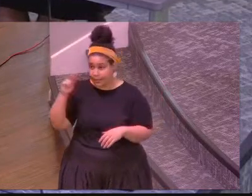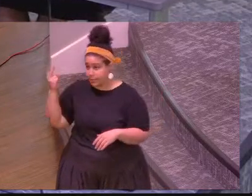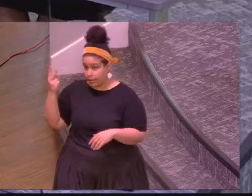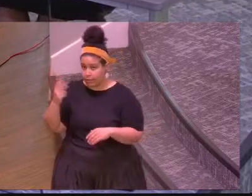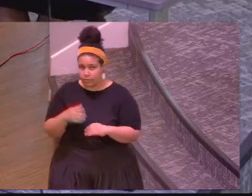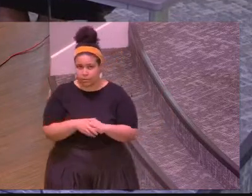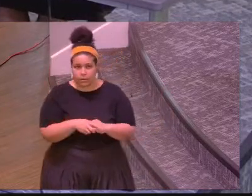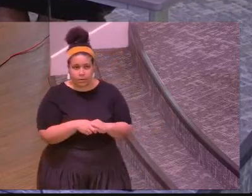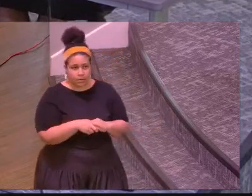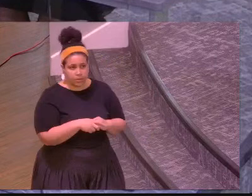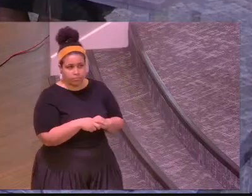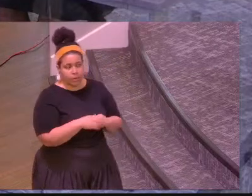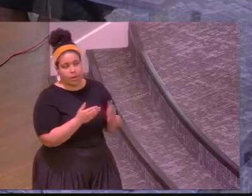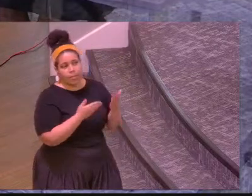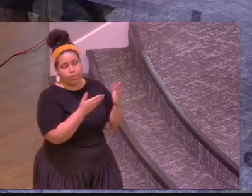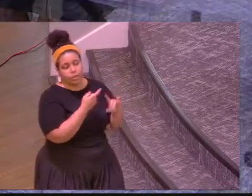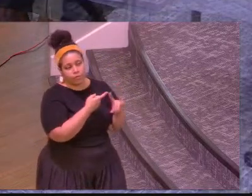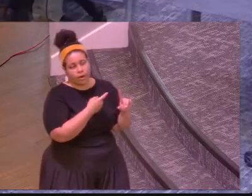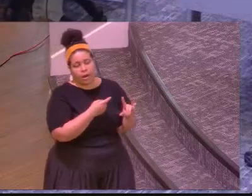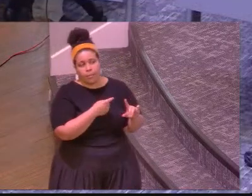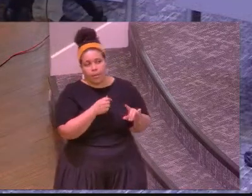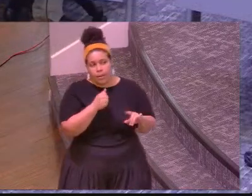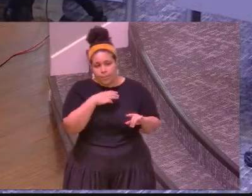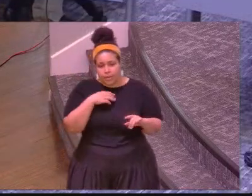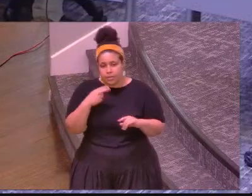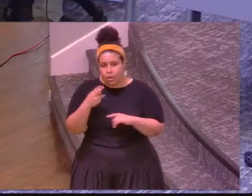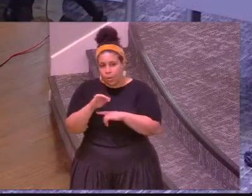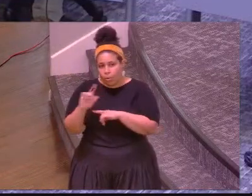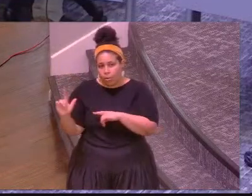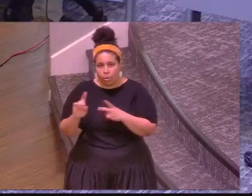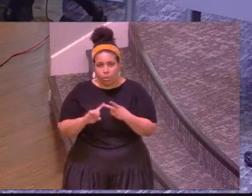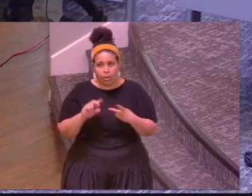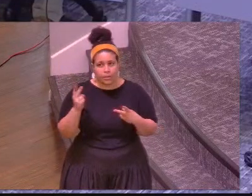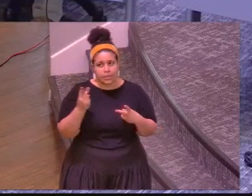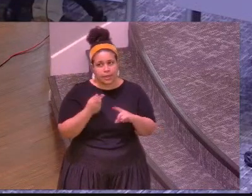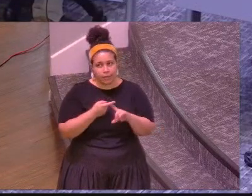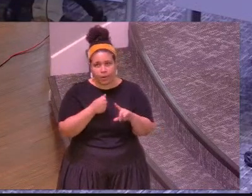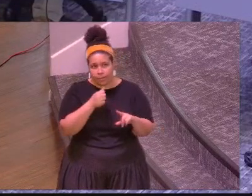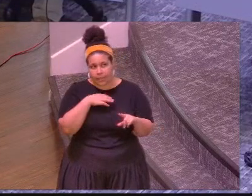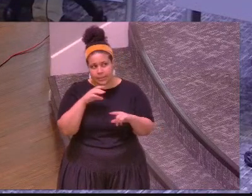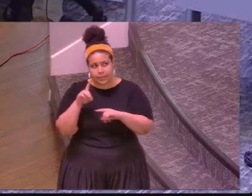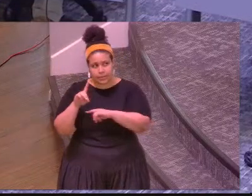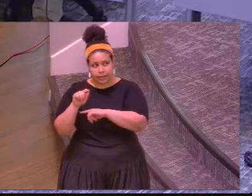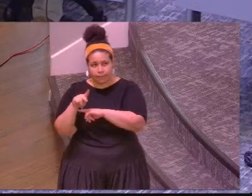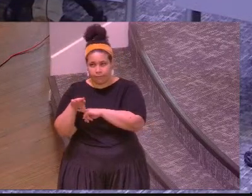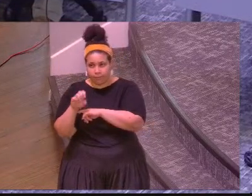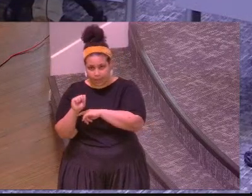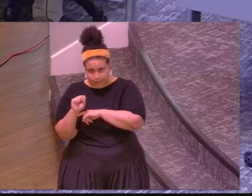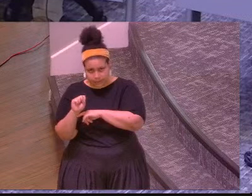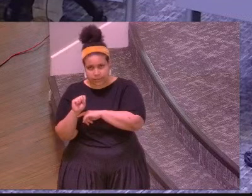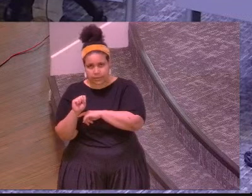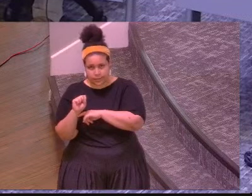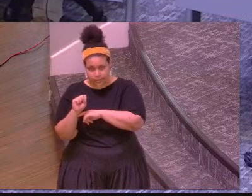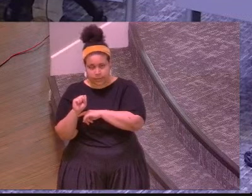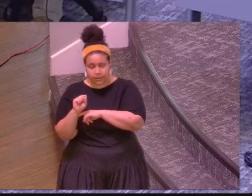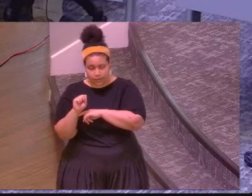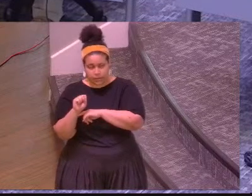have a motion by Ms. Hull, a second by Ms. Davis, Mrs. Hull and Ms.